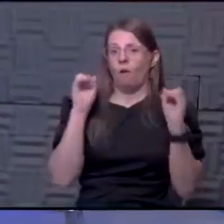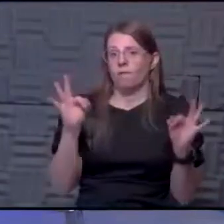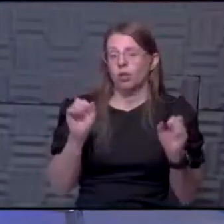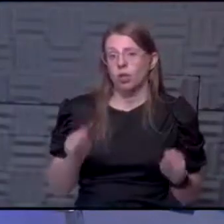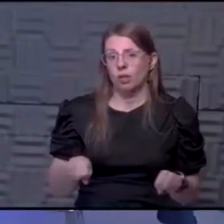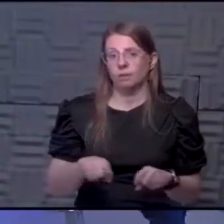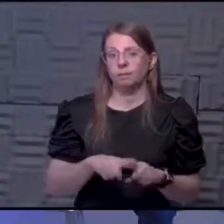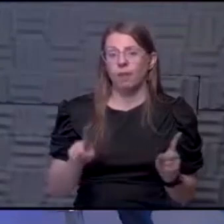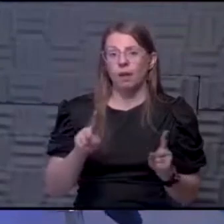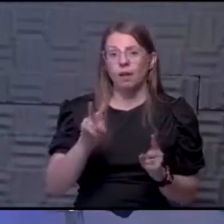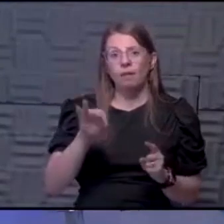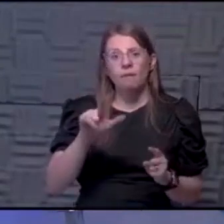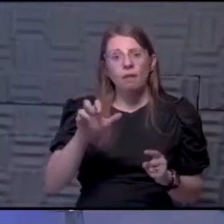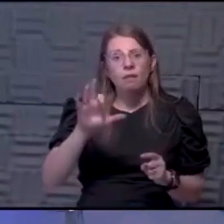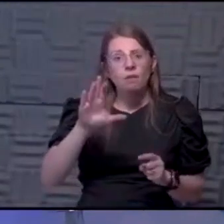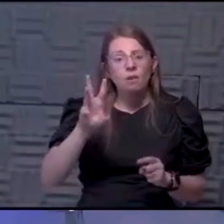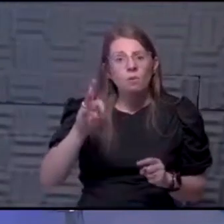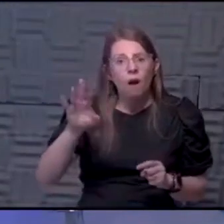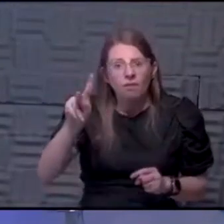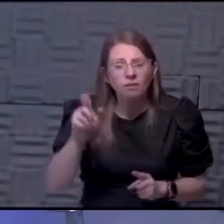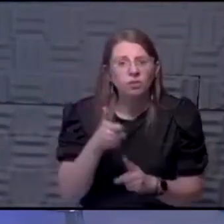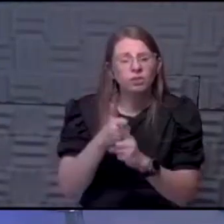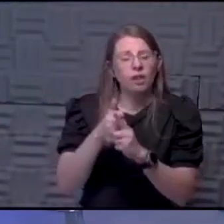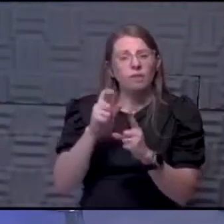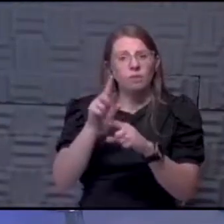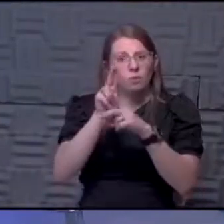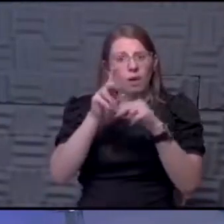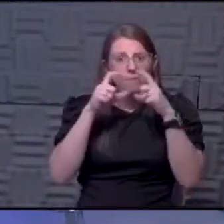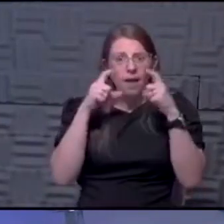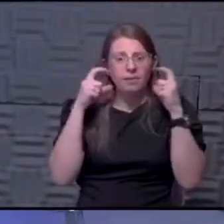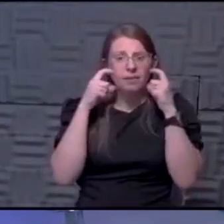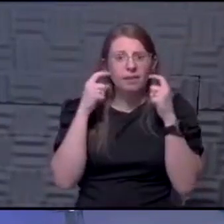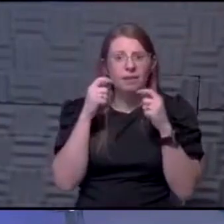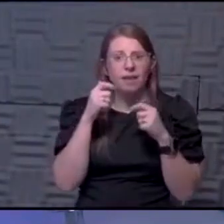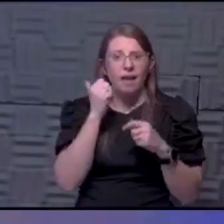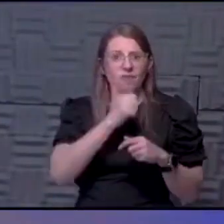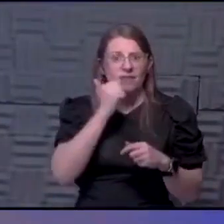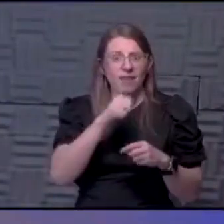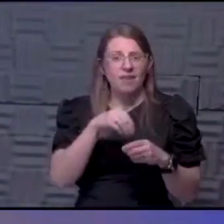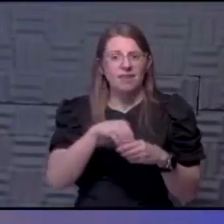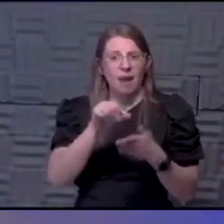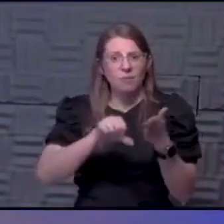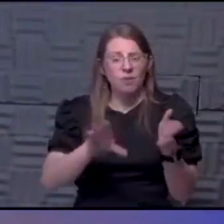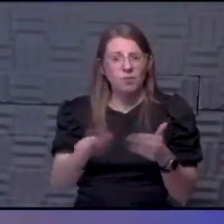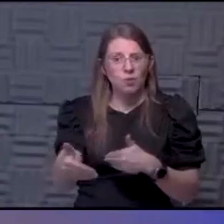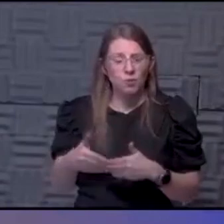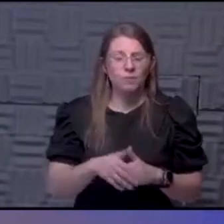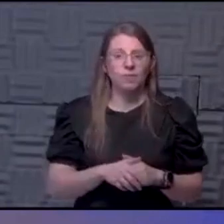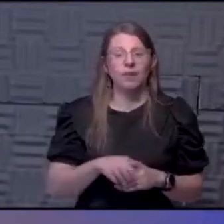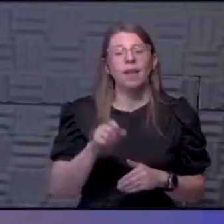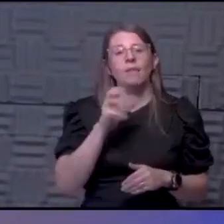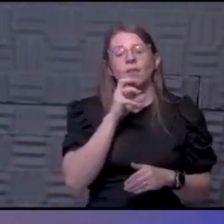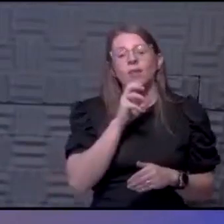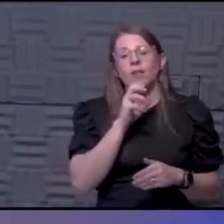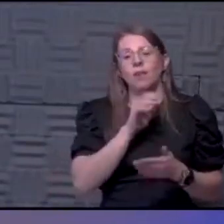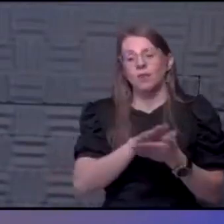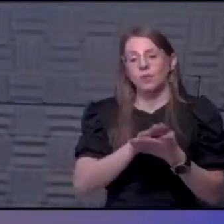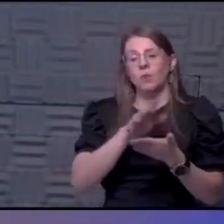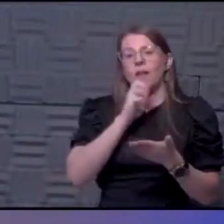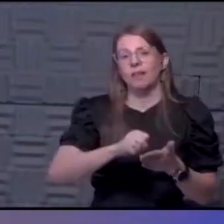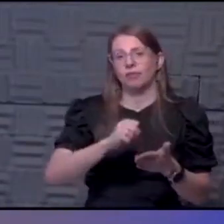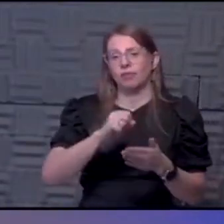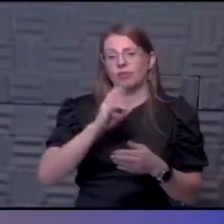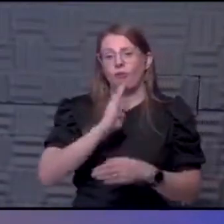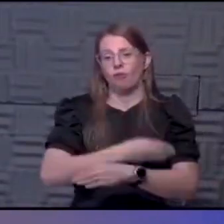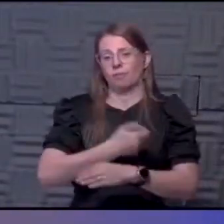Villwock, do you have thoughts about that? I mean, you have to wear a mask all the time in the operating room. Yep. So, I mean, I have a school-age daughter myself,